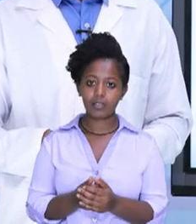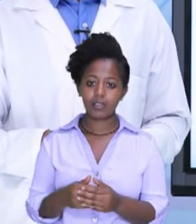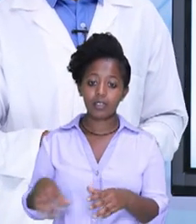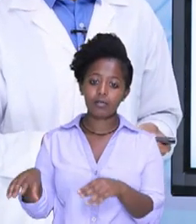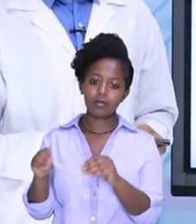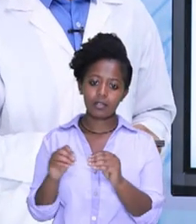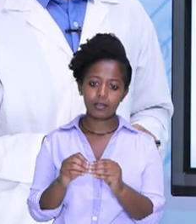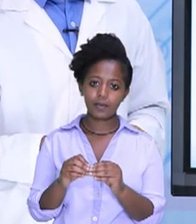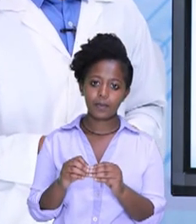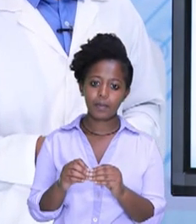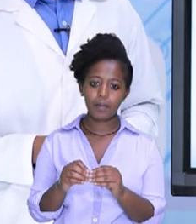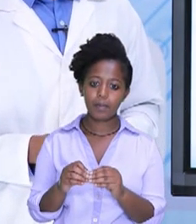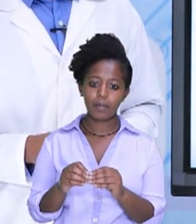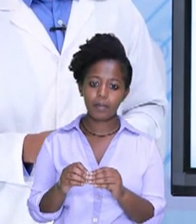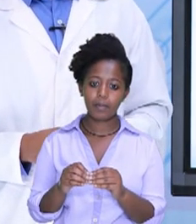Students,